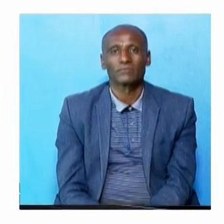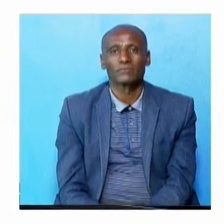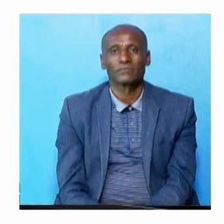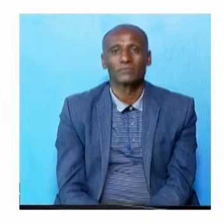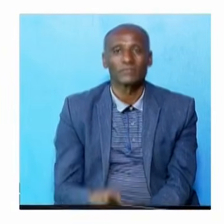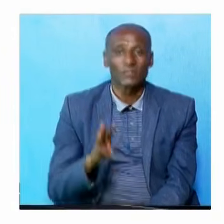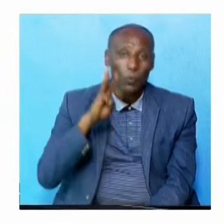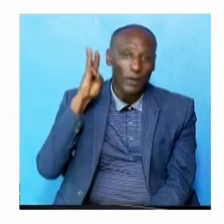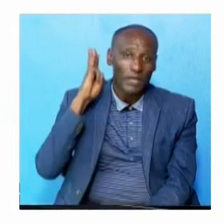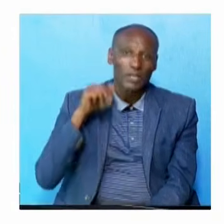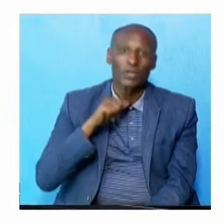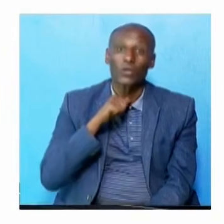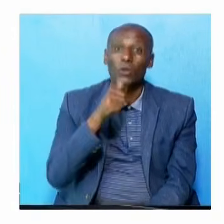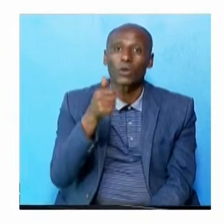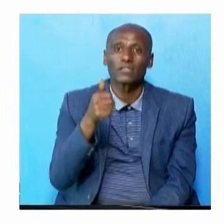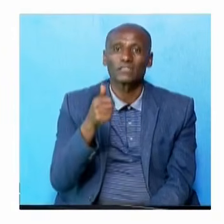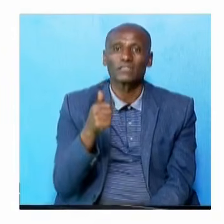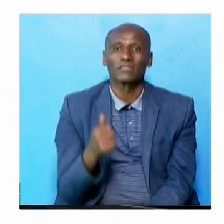were not